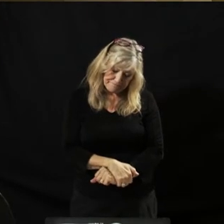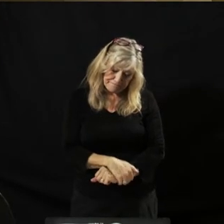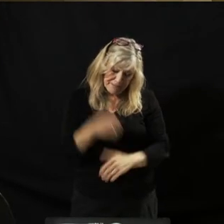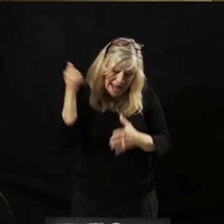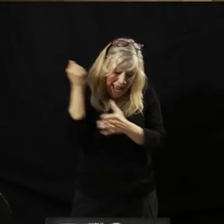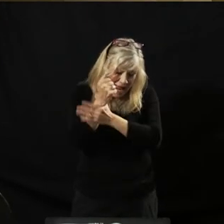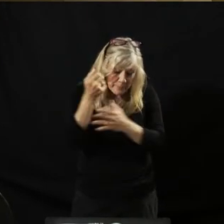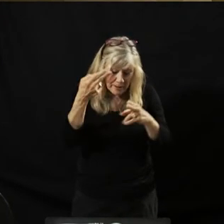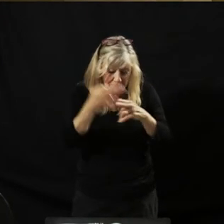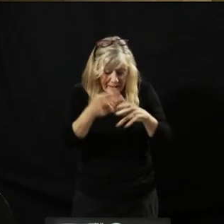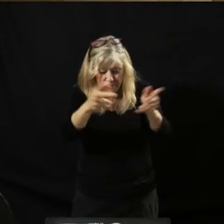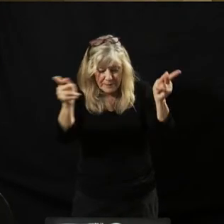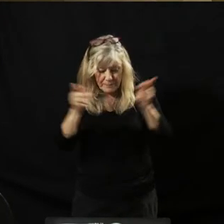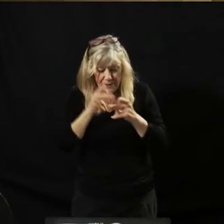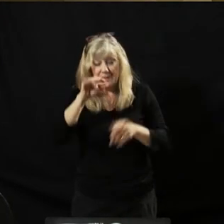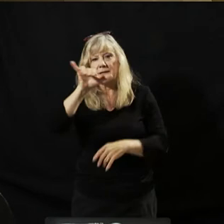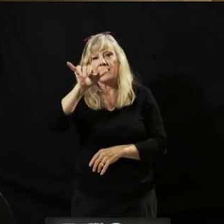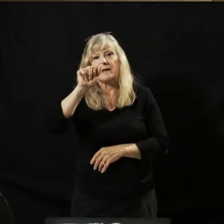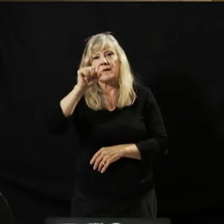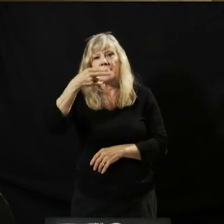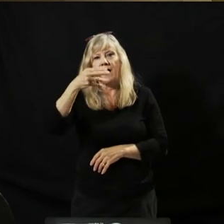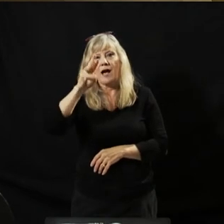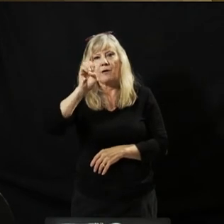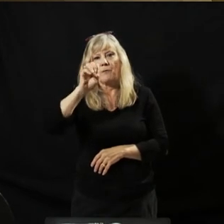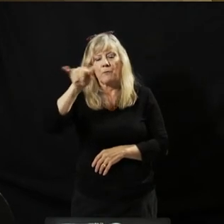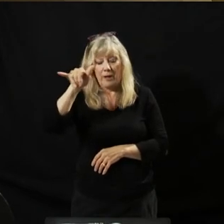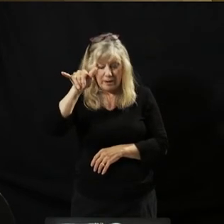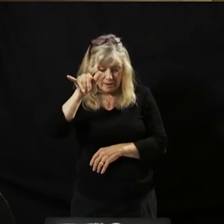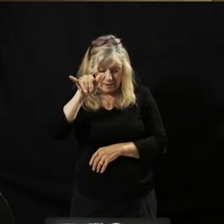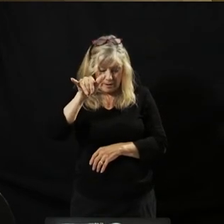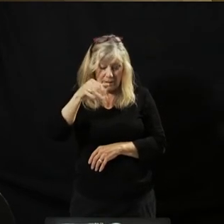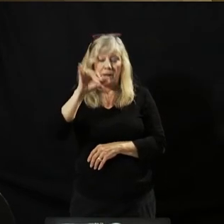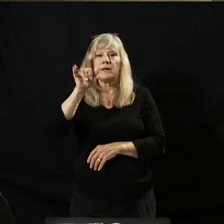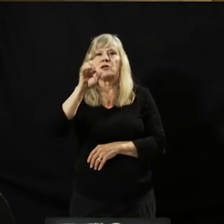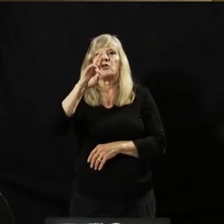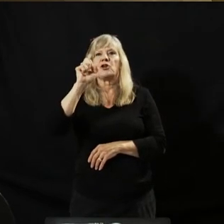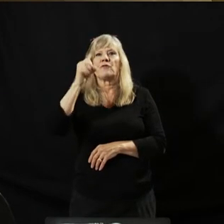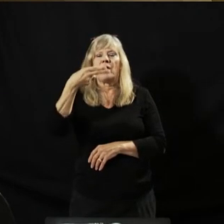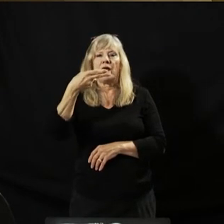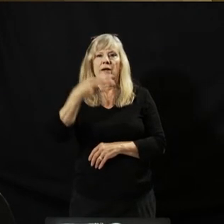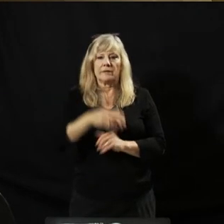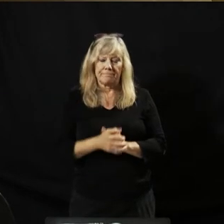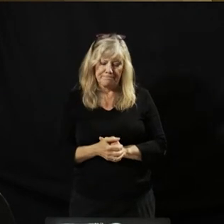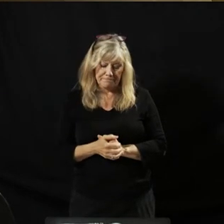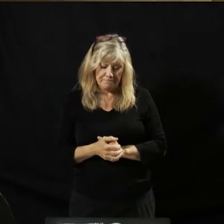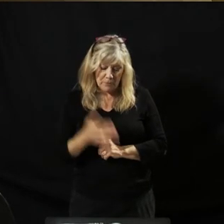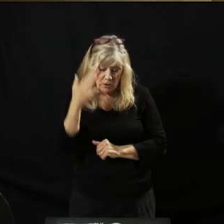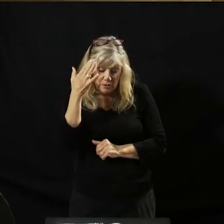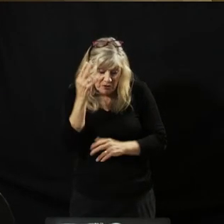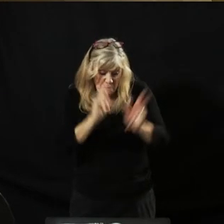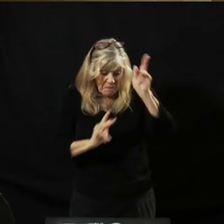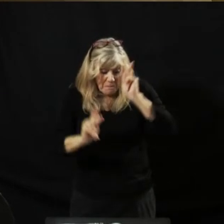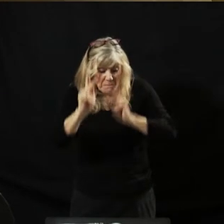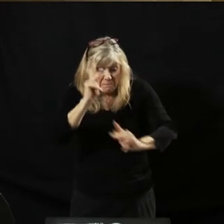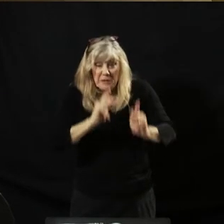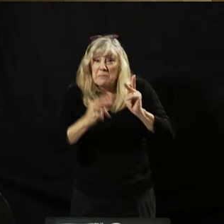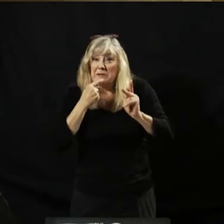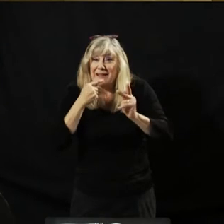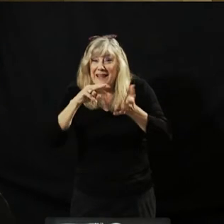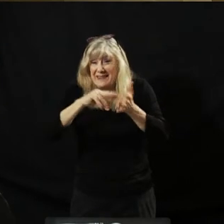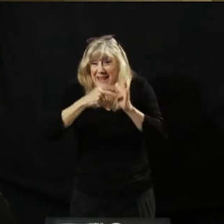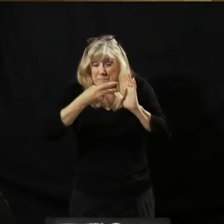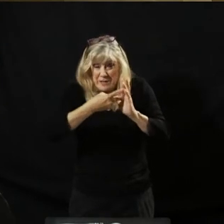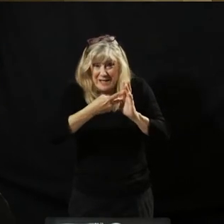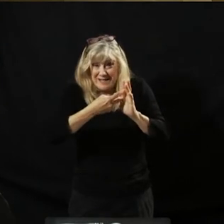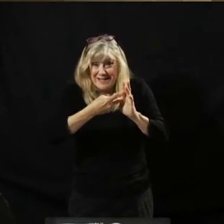Abraham named the site Yahweh Yireh. Hence people now say, "On